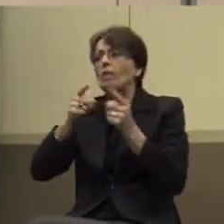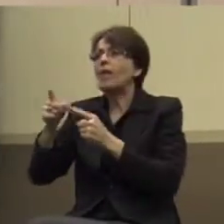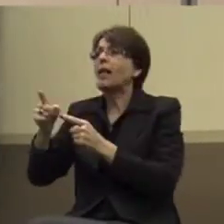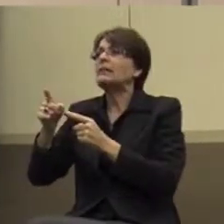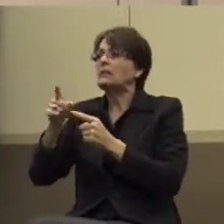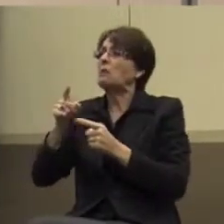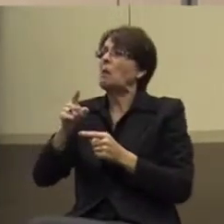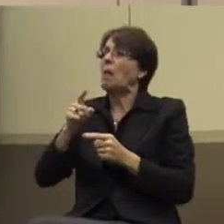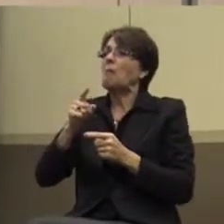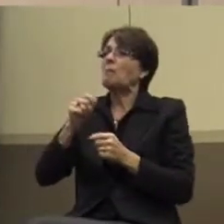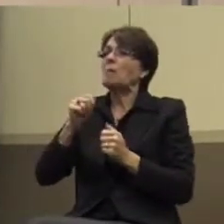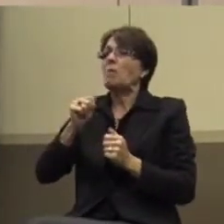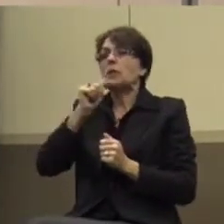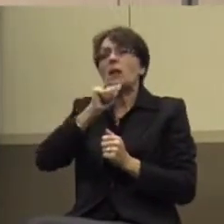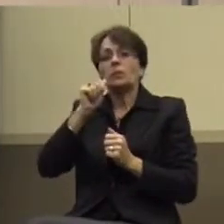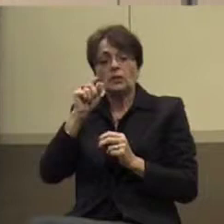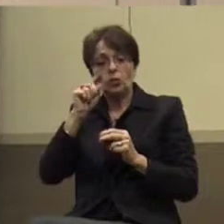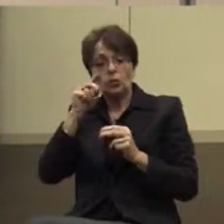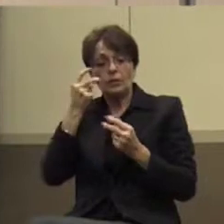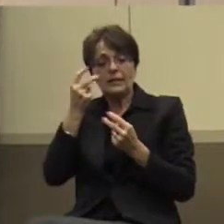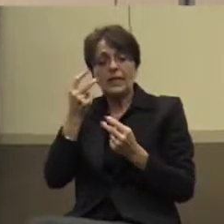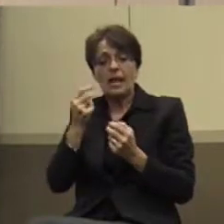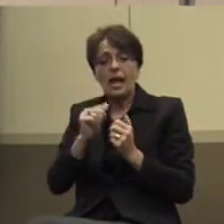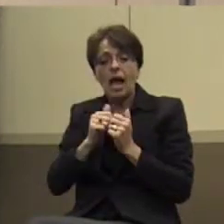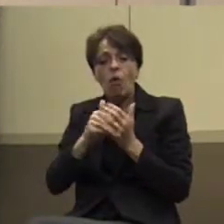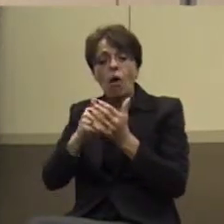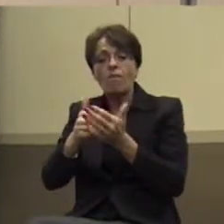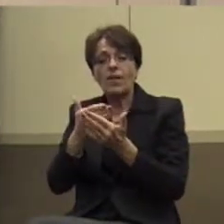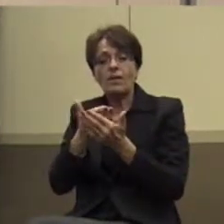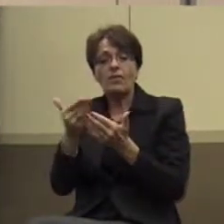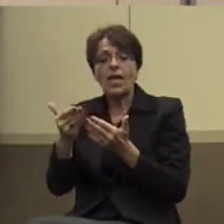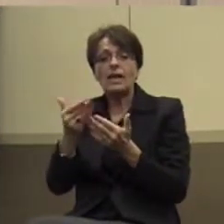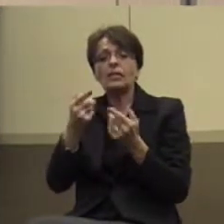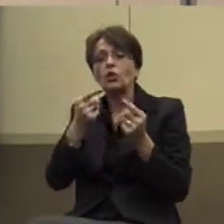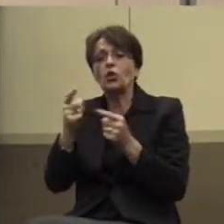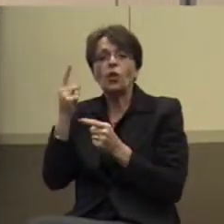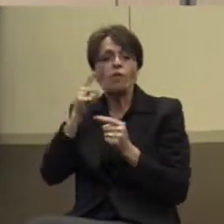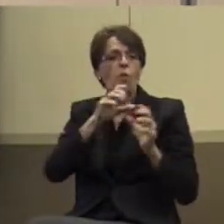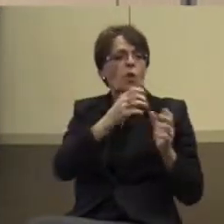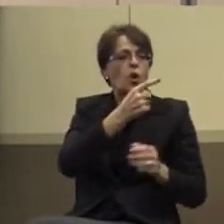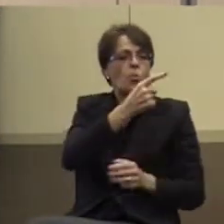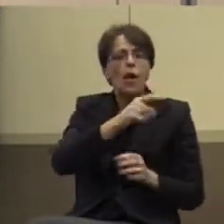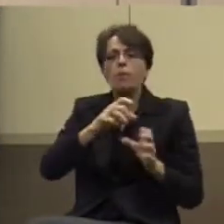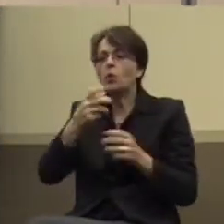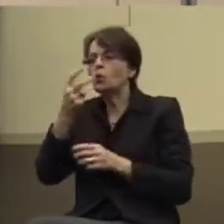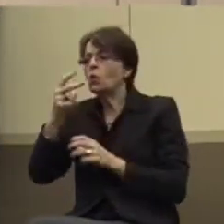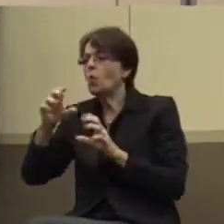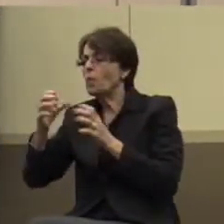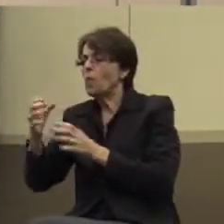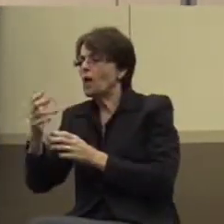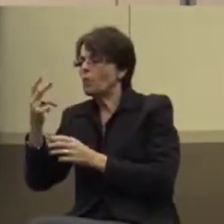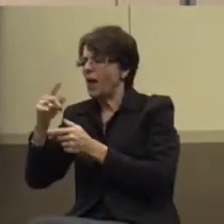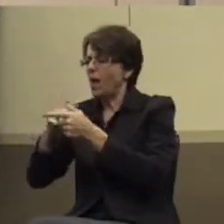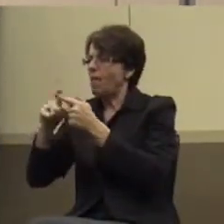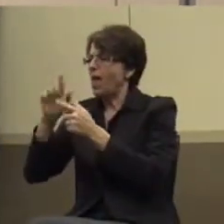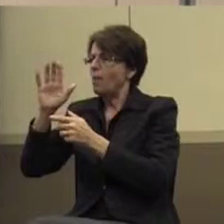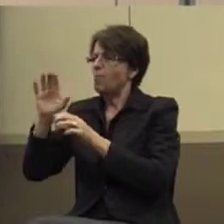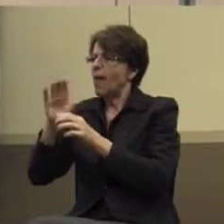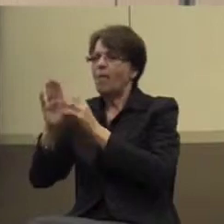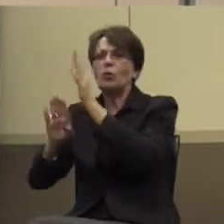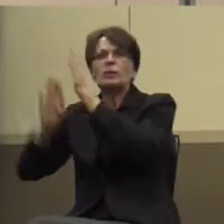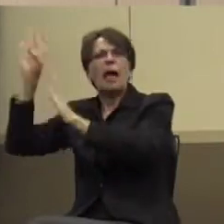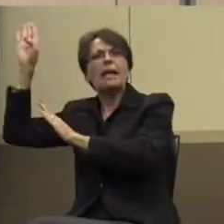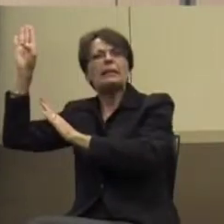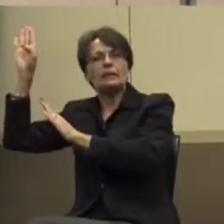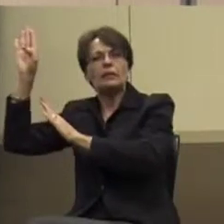Like if you're looking at like how often things occur for like period 1, period 2, period 3, and then you see a kid real spike in behavior over a certain amount of time